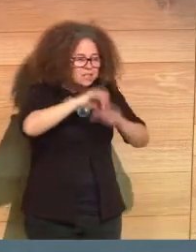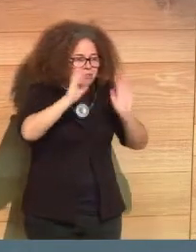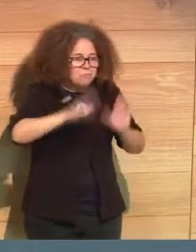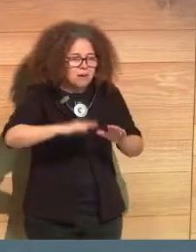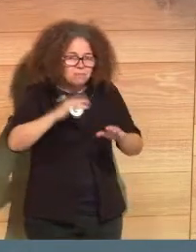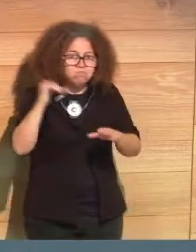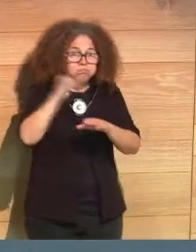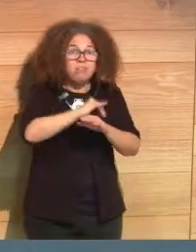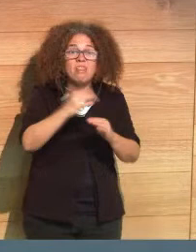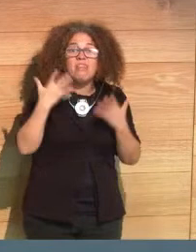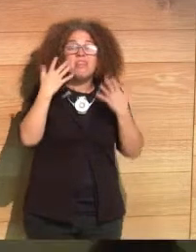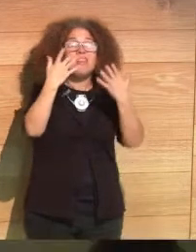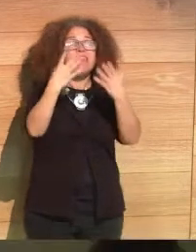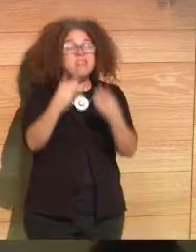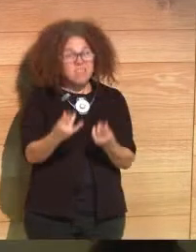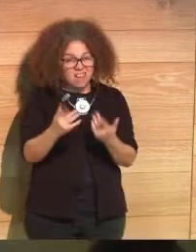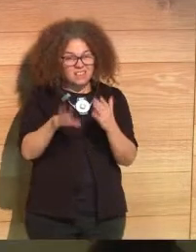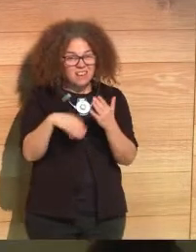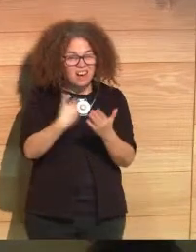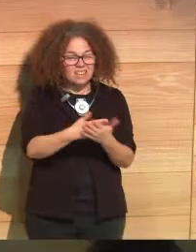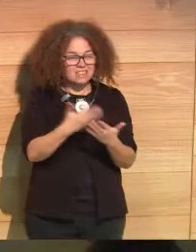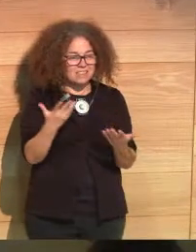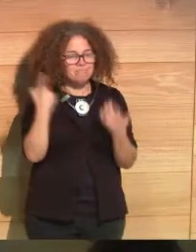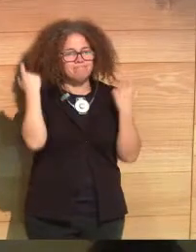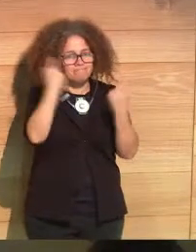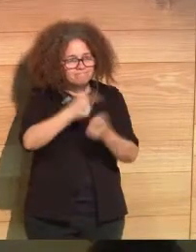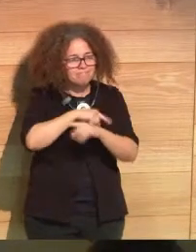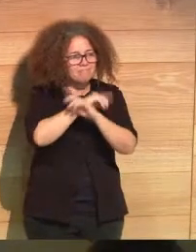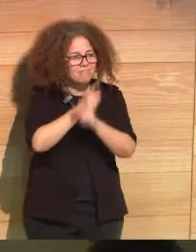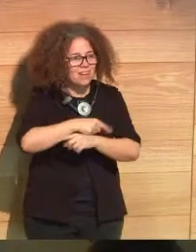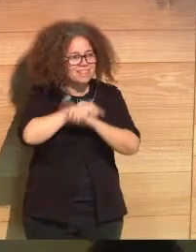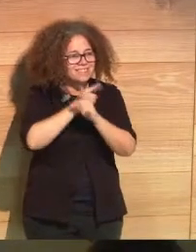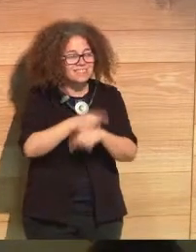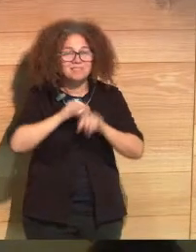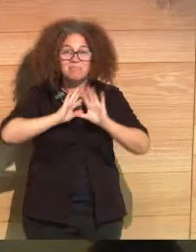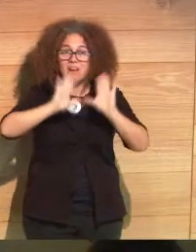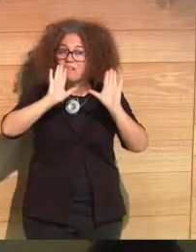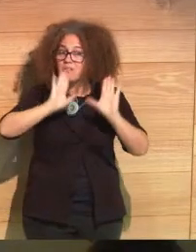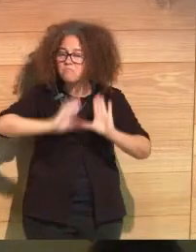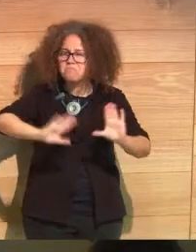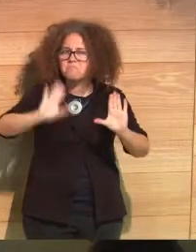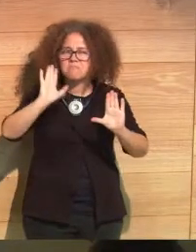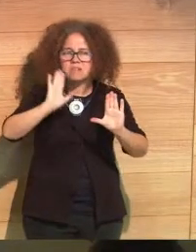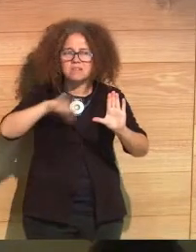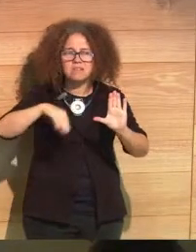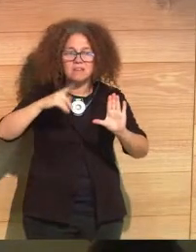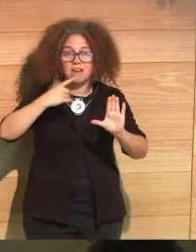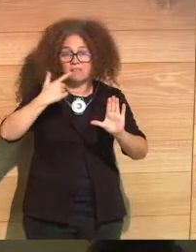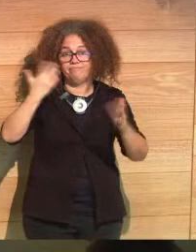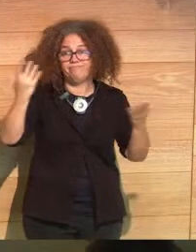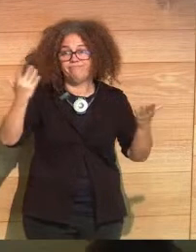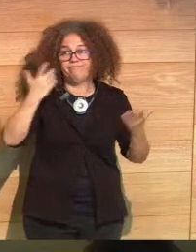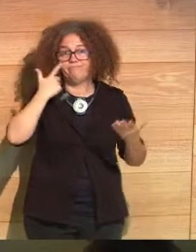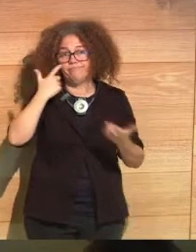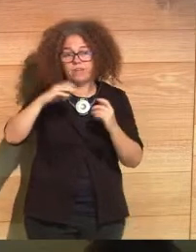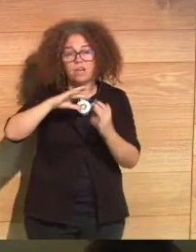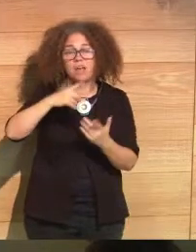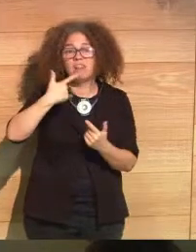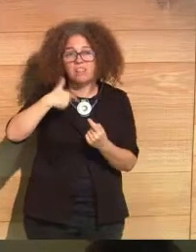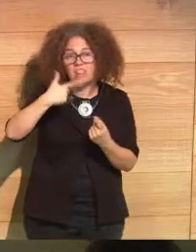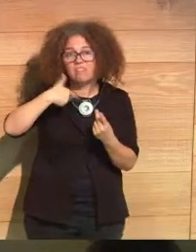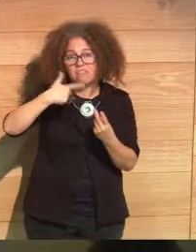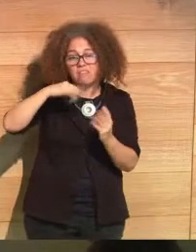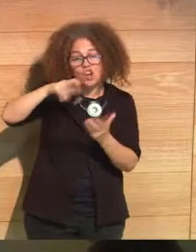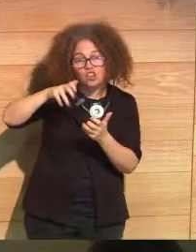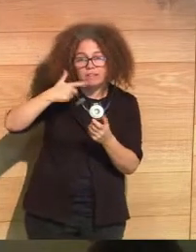each other every couple of hours, and I had the news on all day long. So I was obsessed by the volcano,